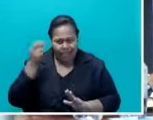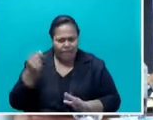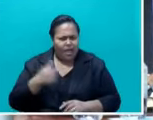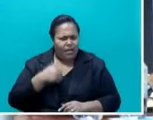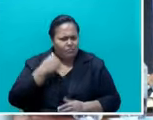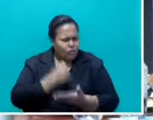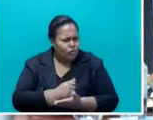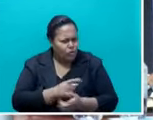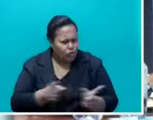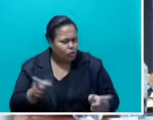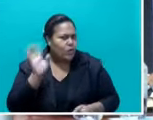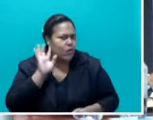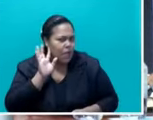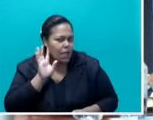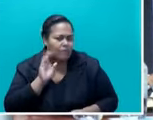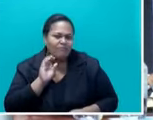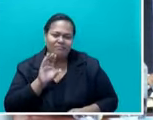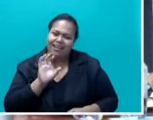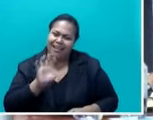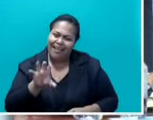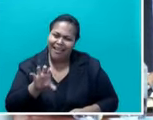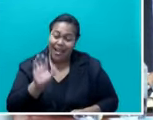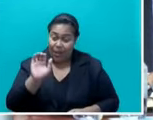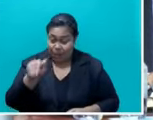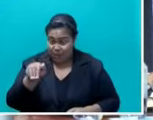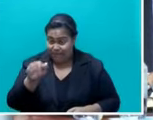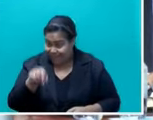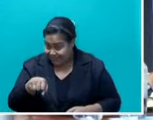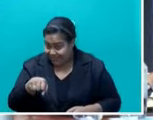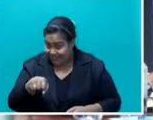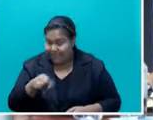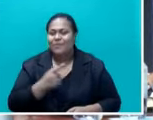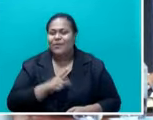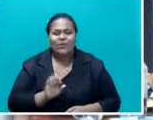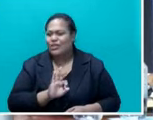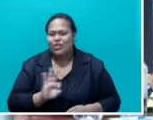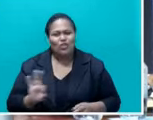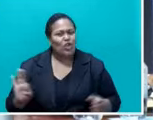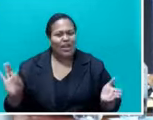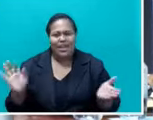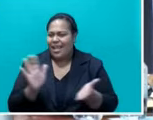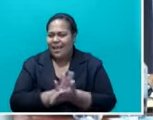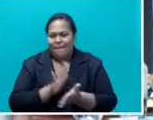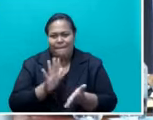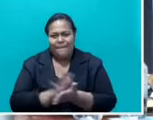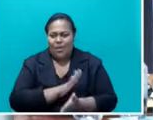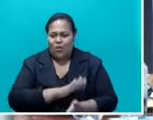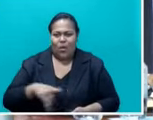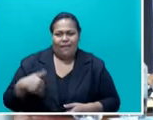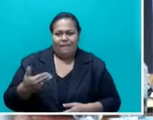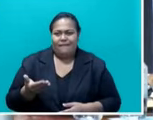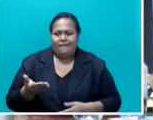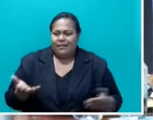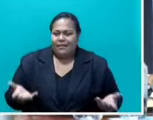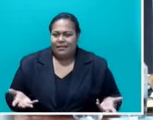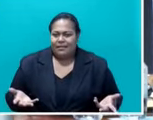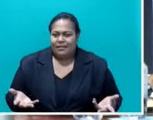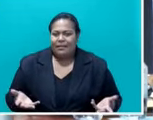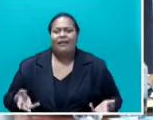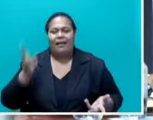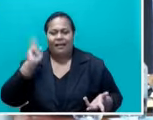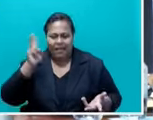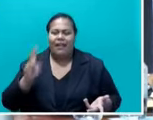few choice words at home, which because of the inconvenience, time wasted, etc., you'll be hearing again and